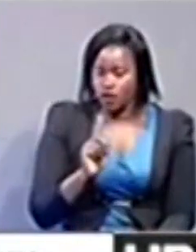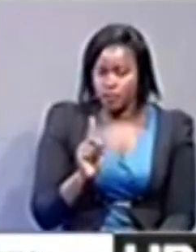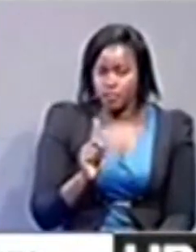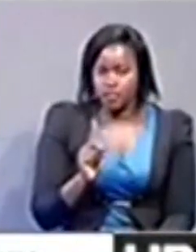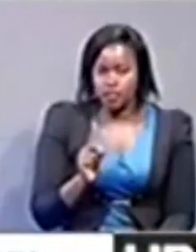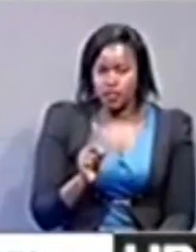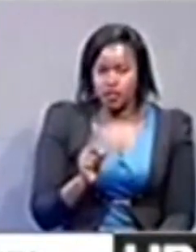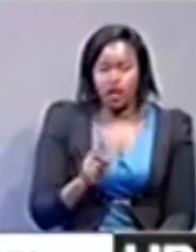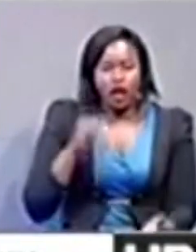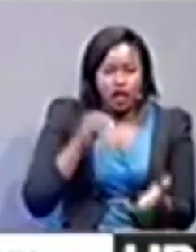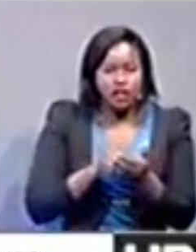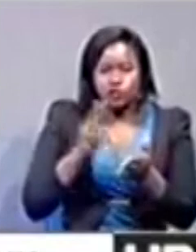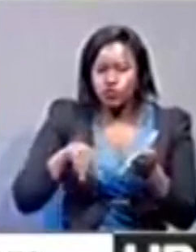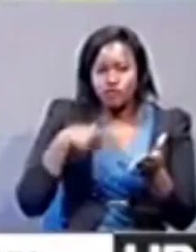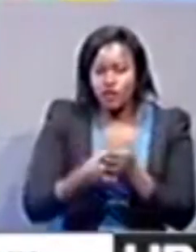atenokule matulemwe.